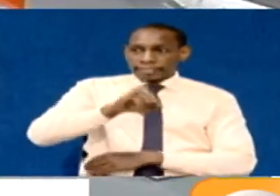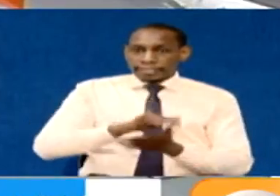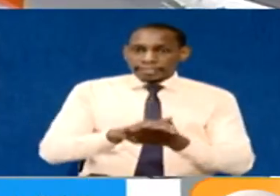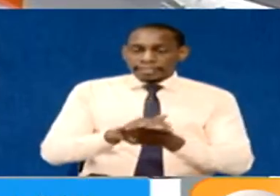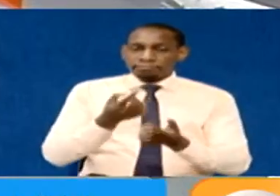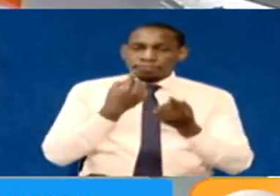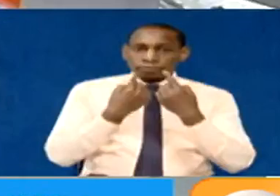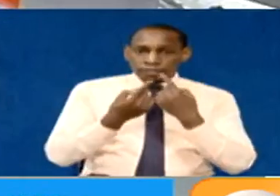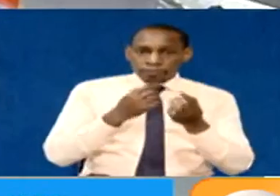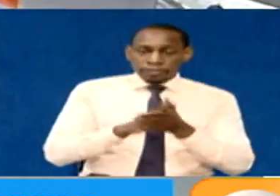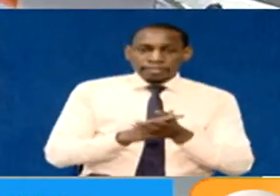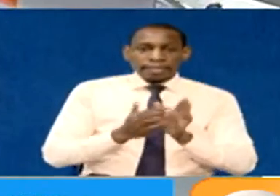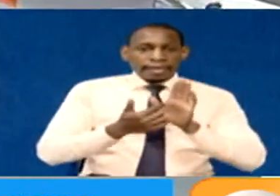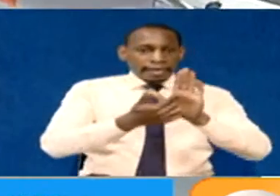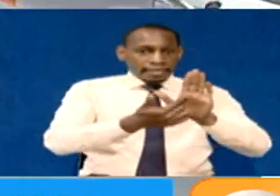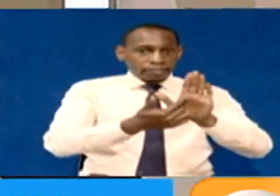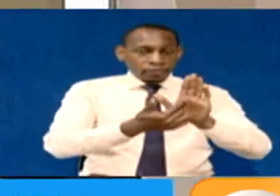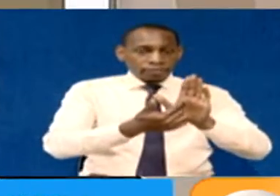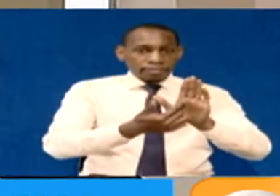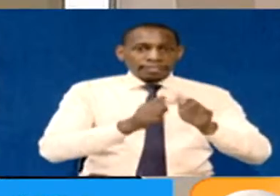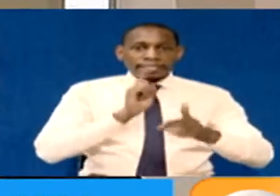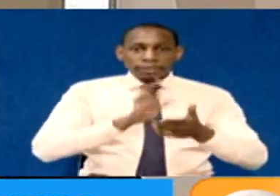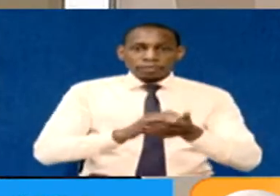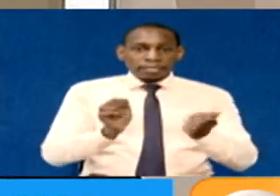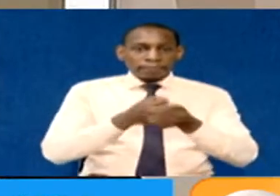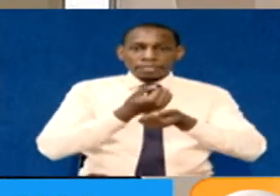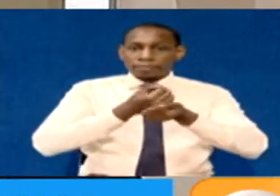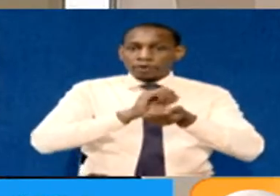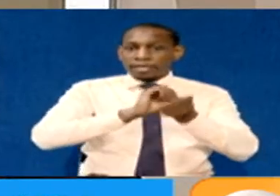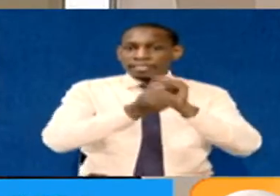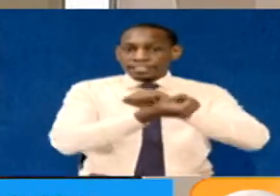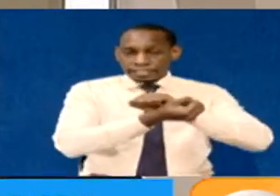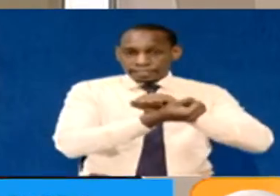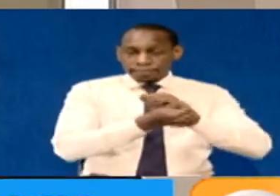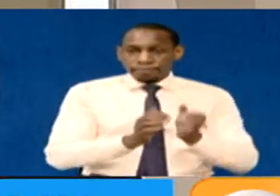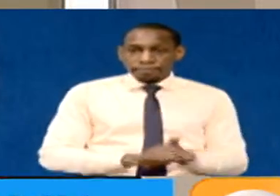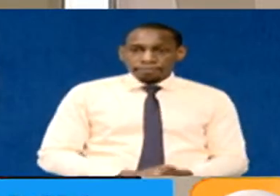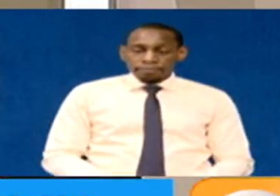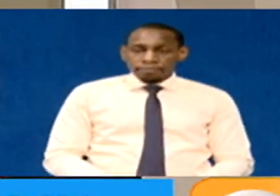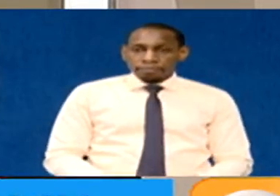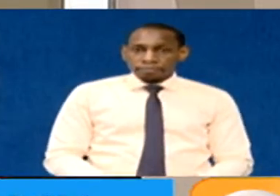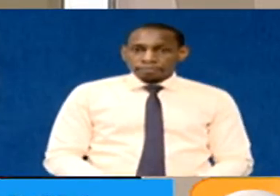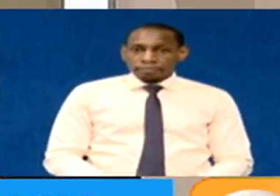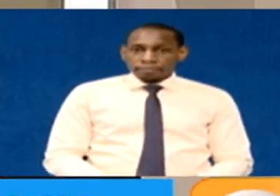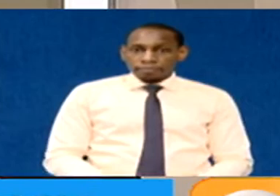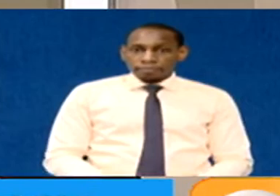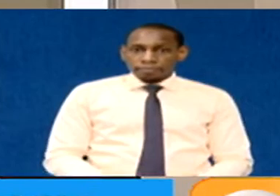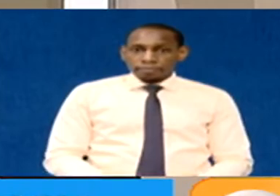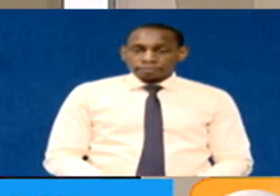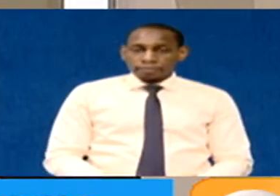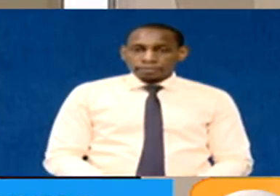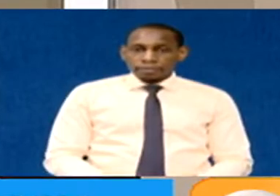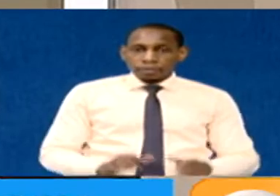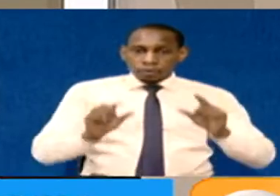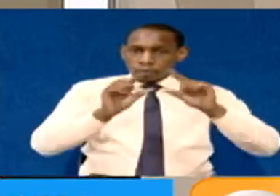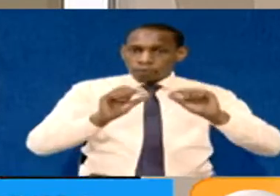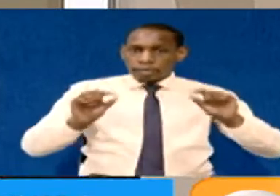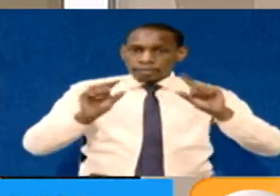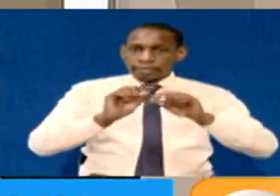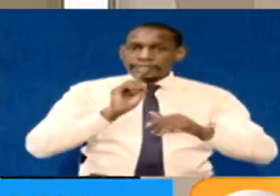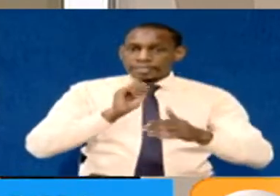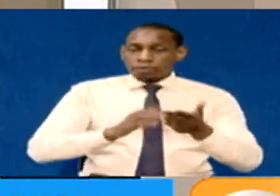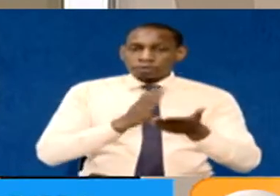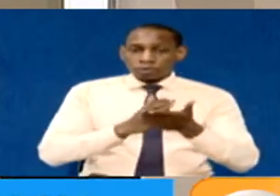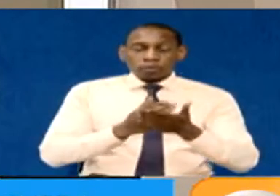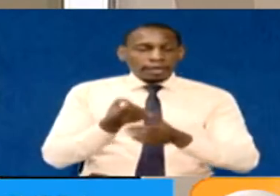about this, and he pointed that out, and he said, there's no reverse gear. And to him, he said a statement that for me